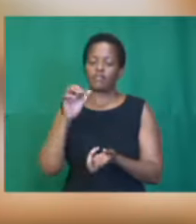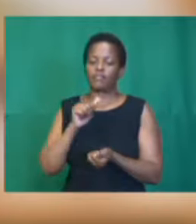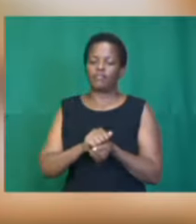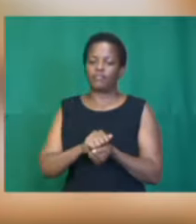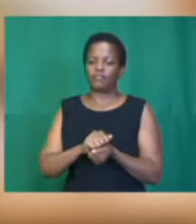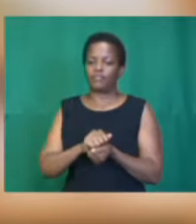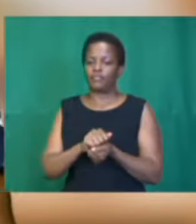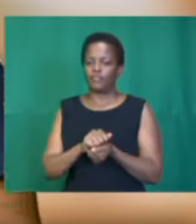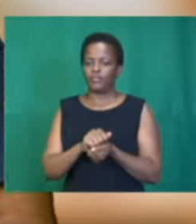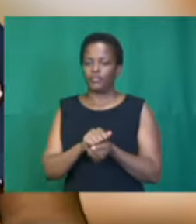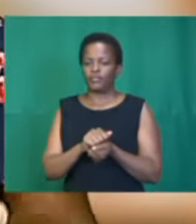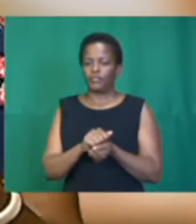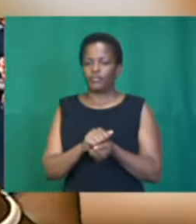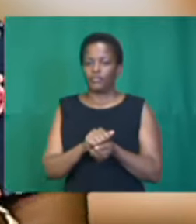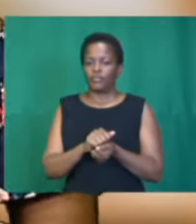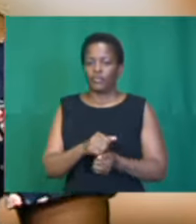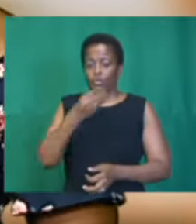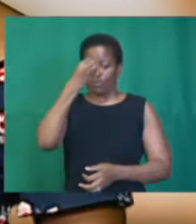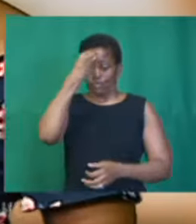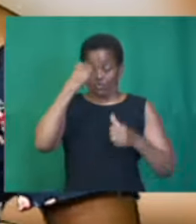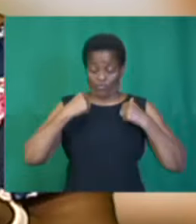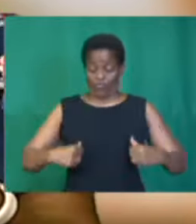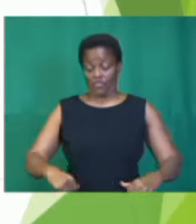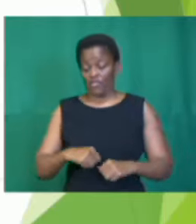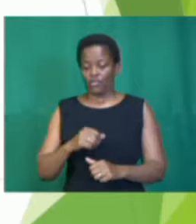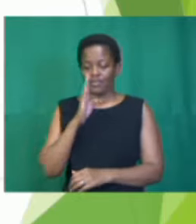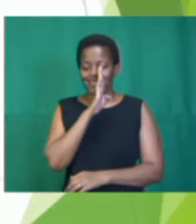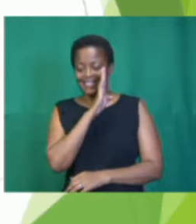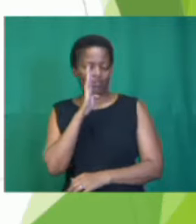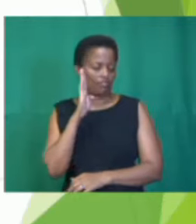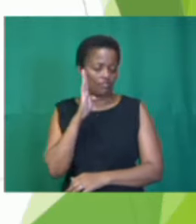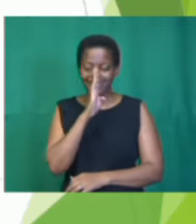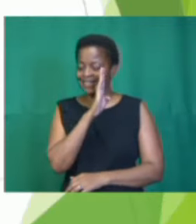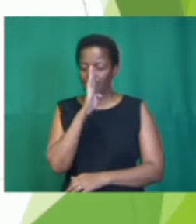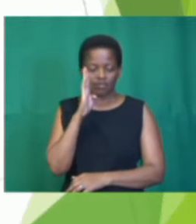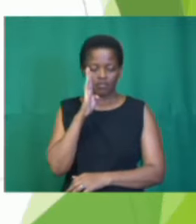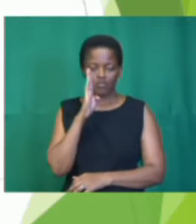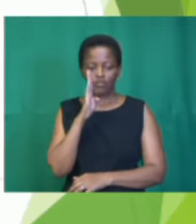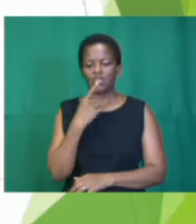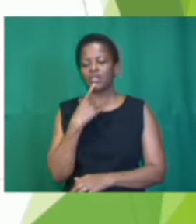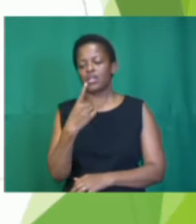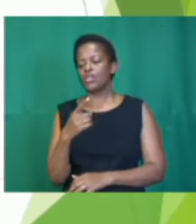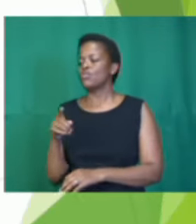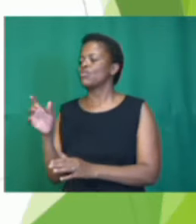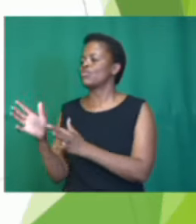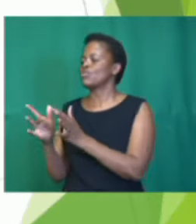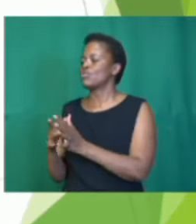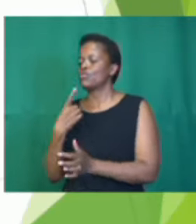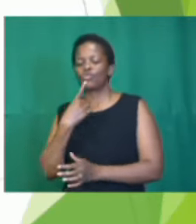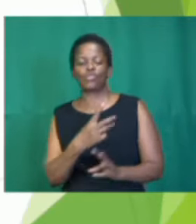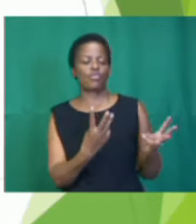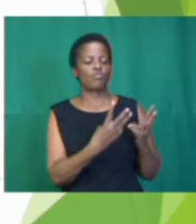that the Pharisees were hypocrites. So they silenced the crowd not because they